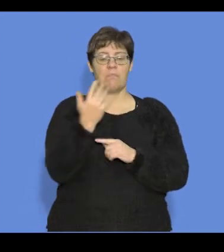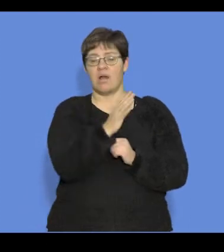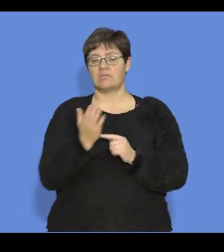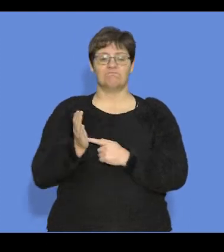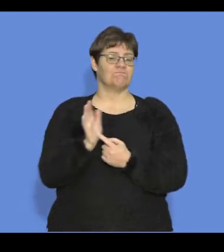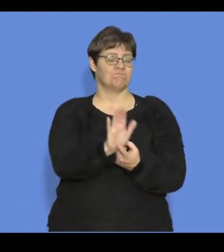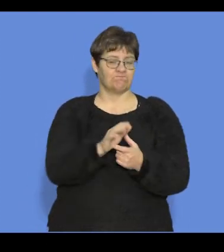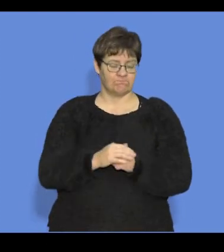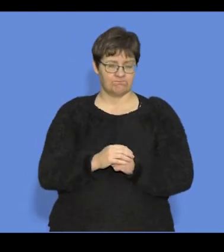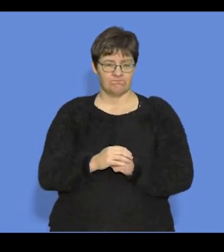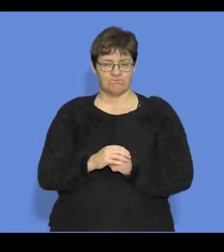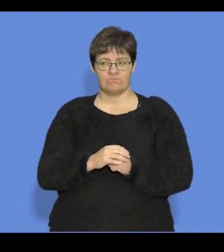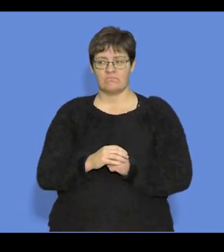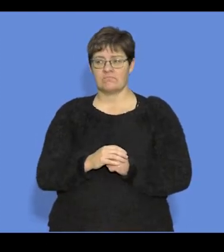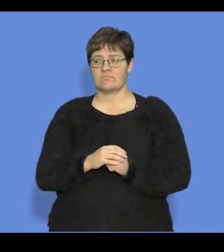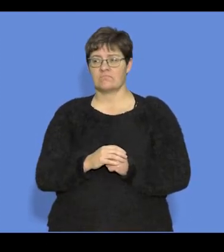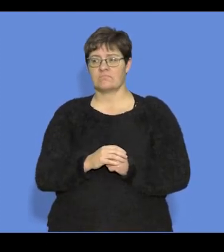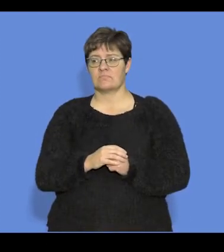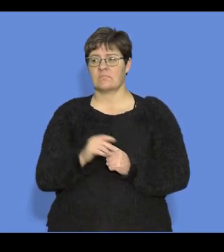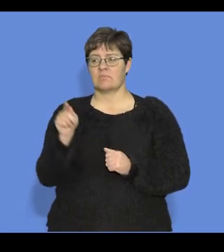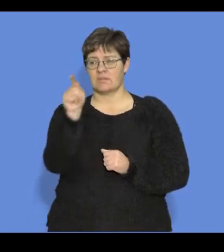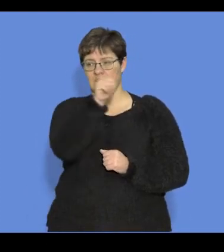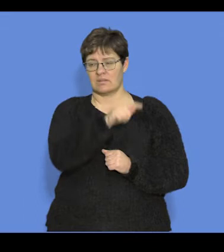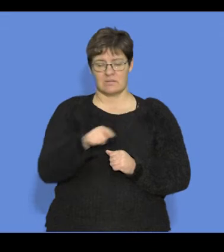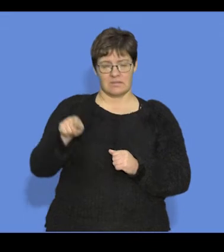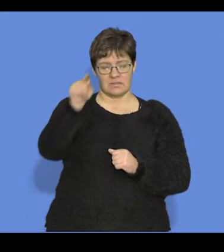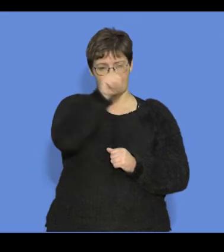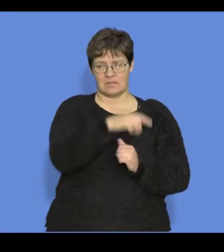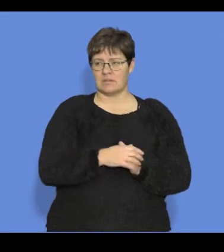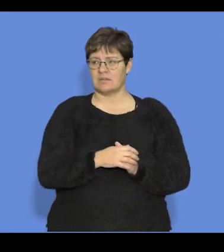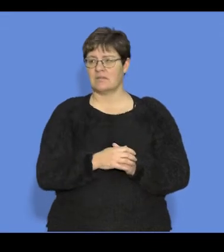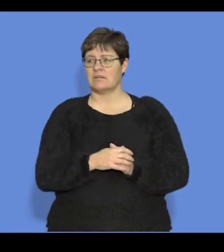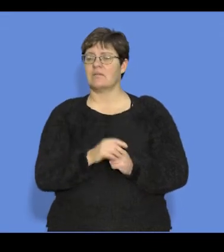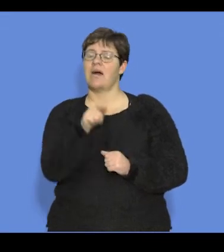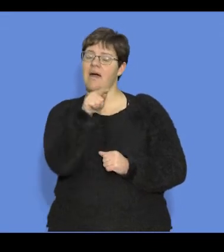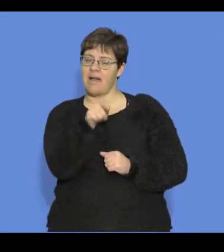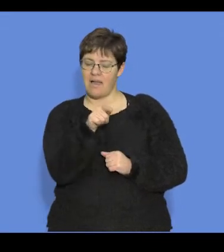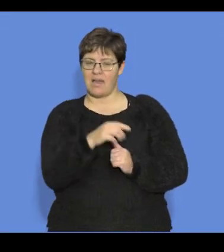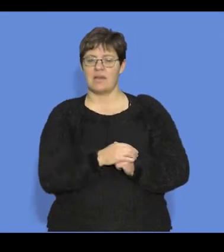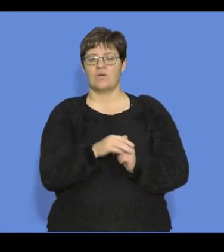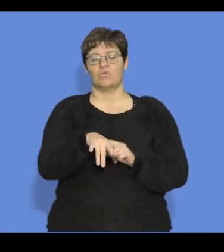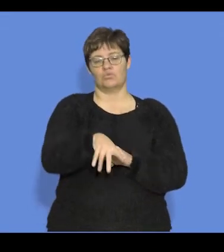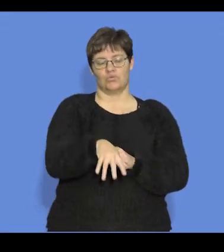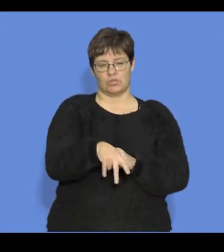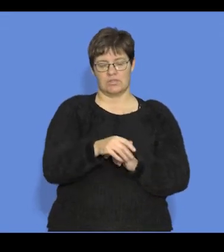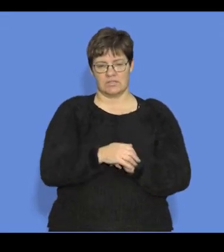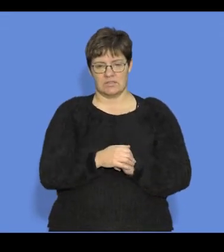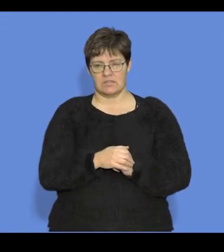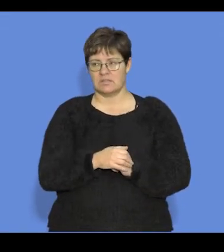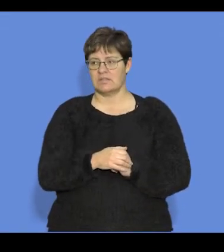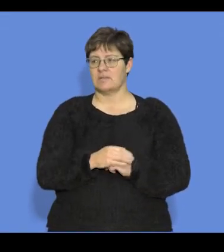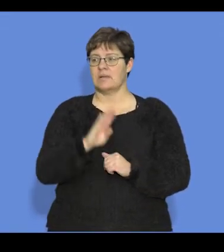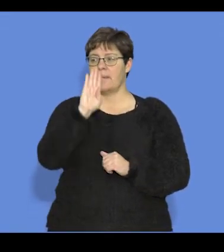shown? Giveaway, of course, this thing here. So it's obviously a root.